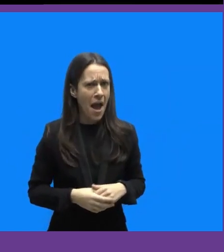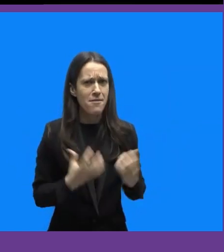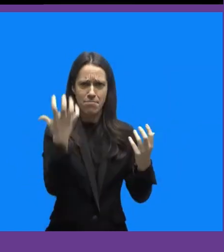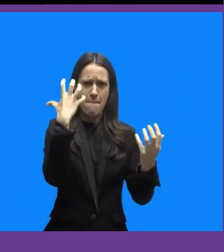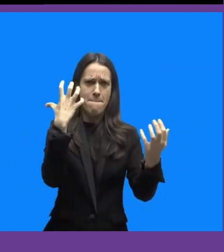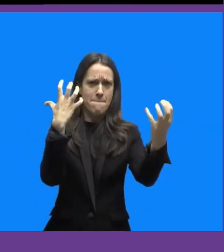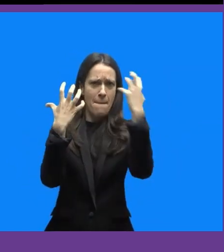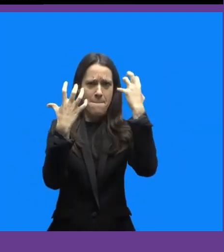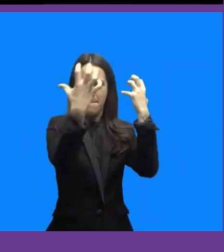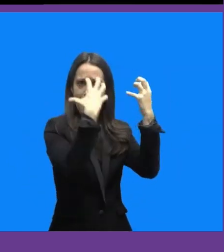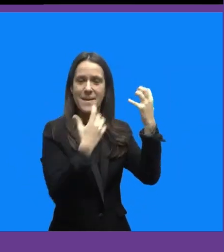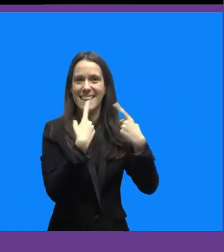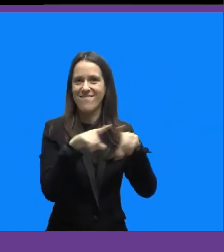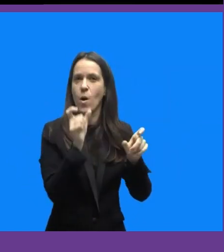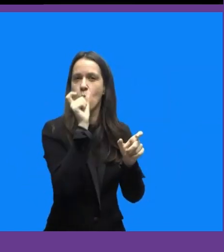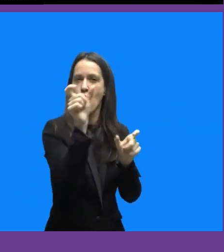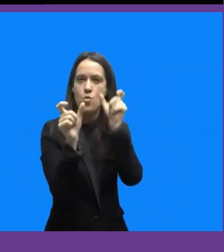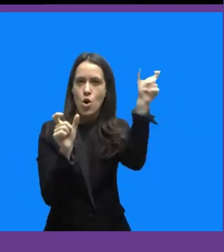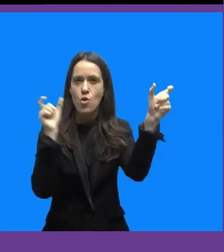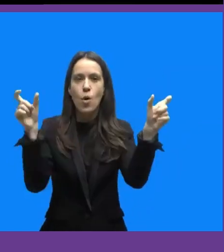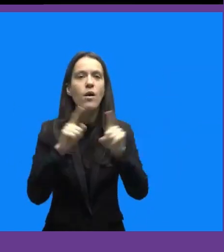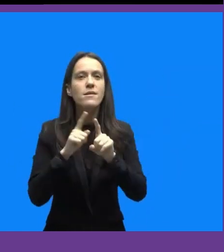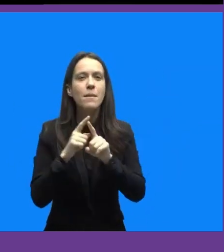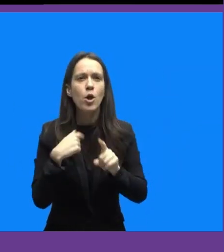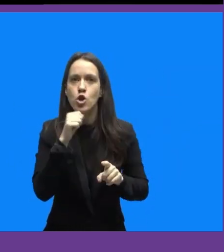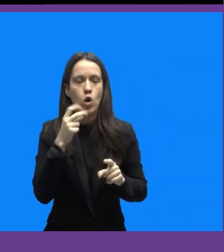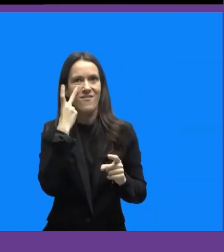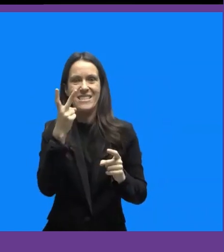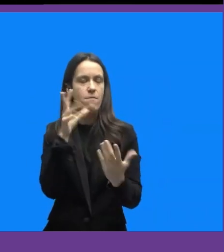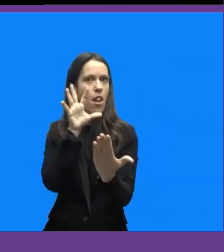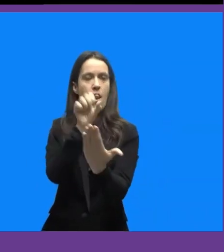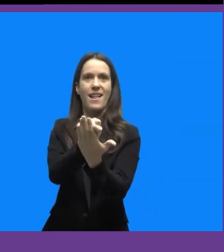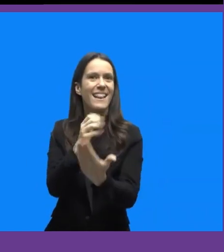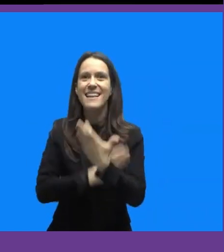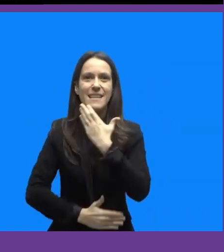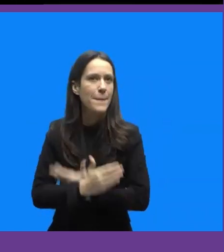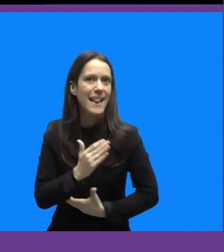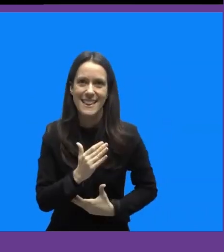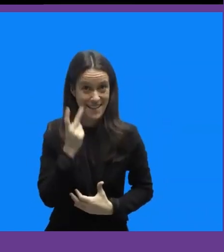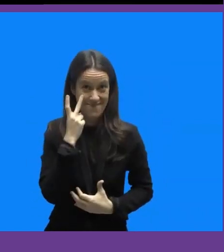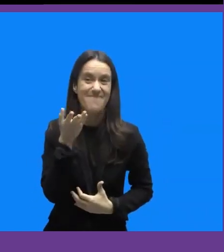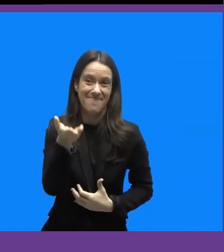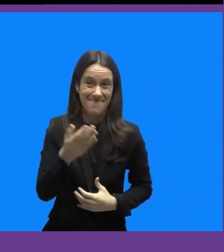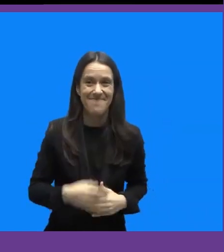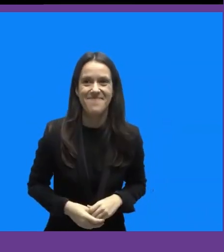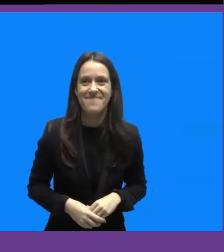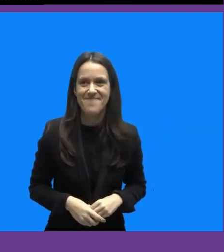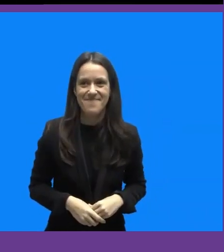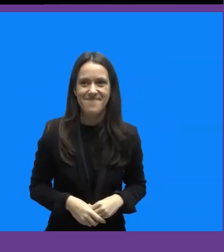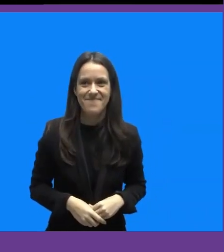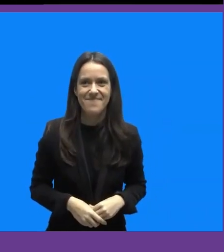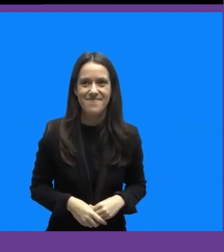Also invisible, talking about invisible disabilities. So extremes, again, a term that came